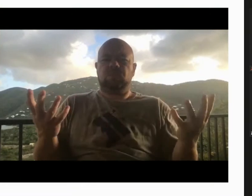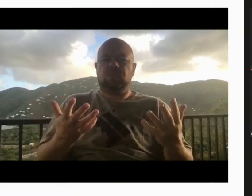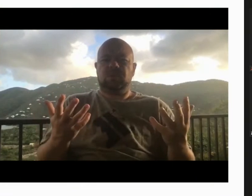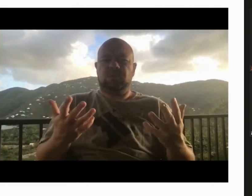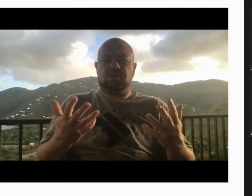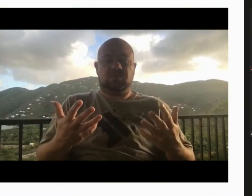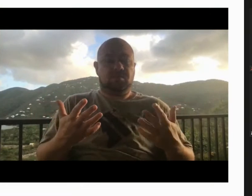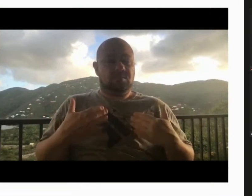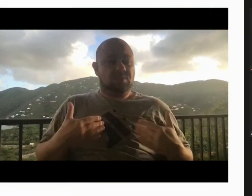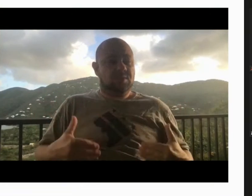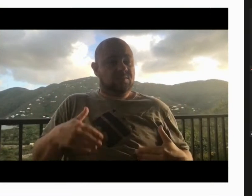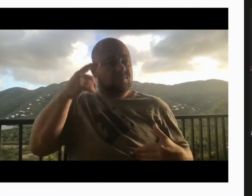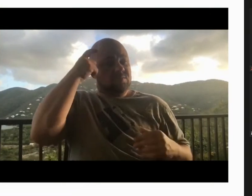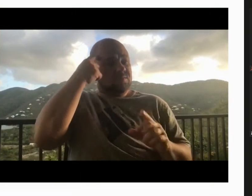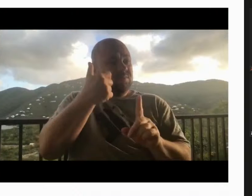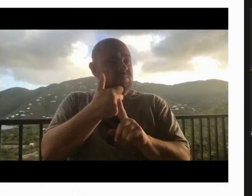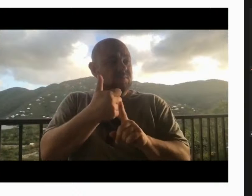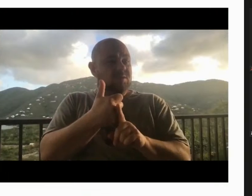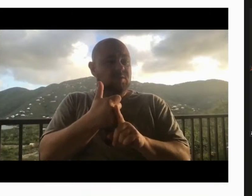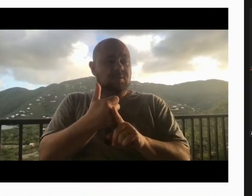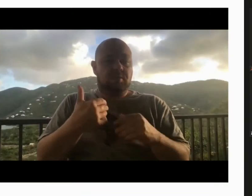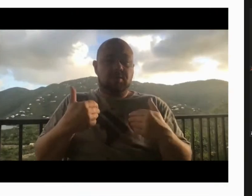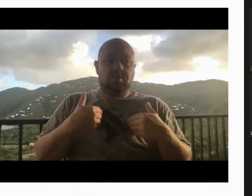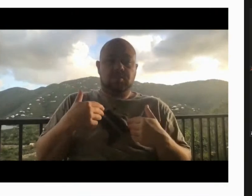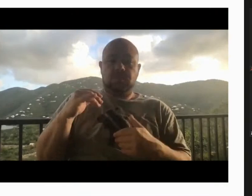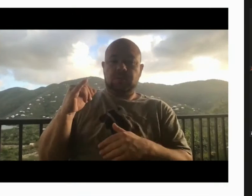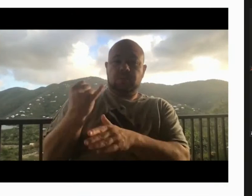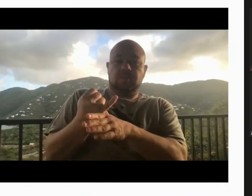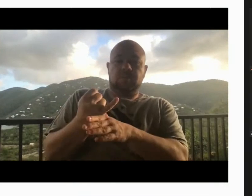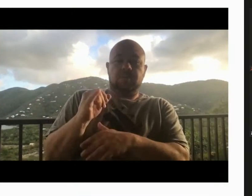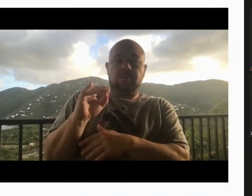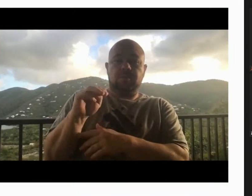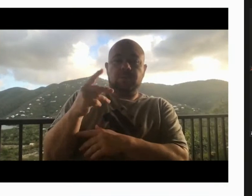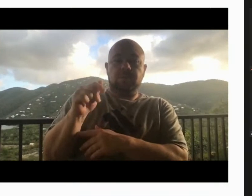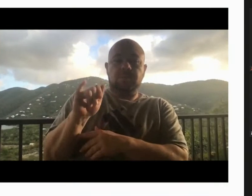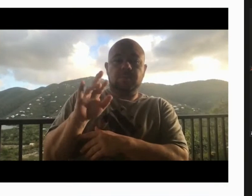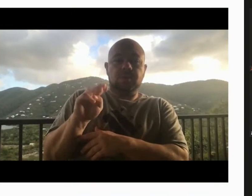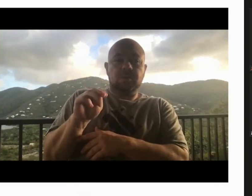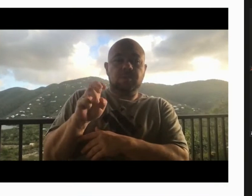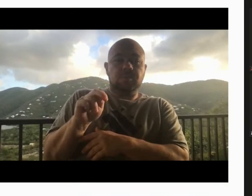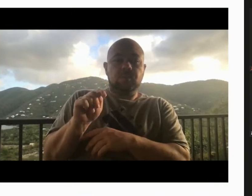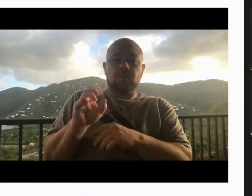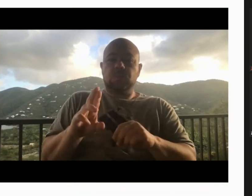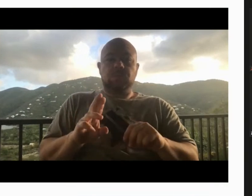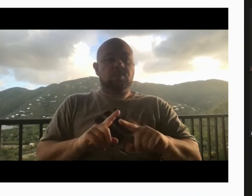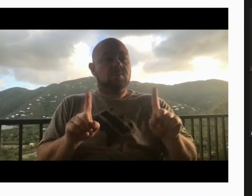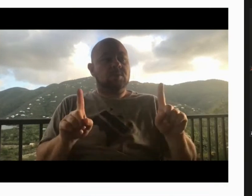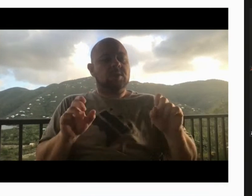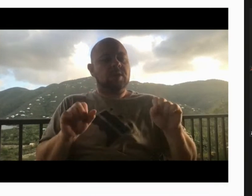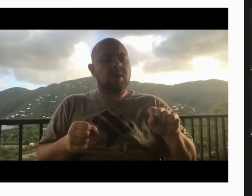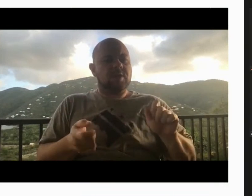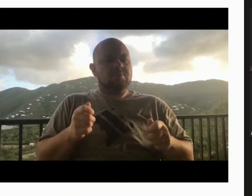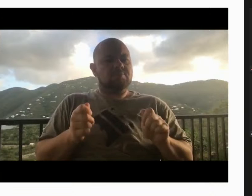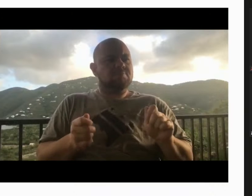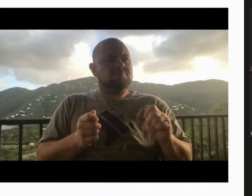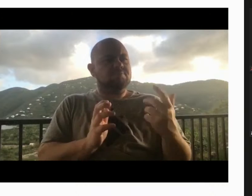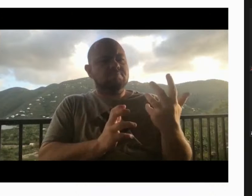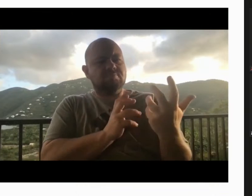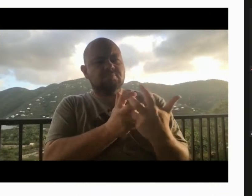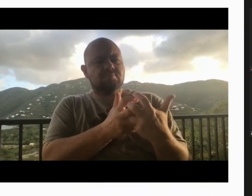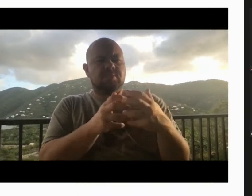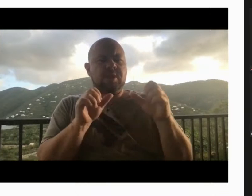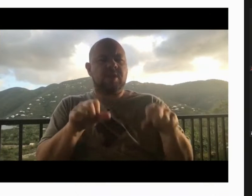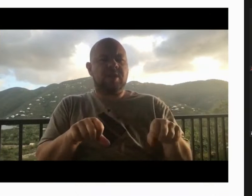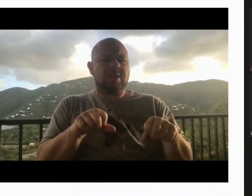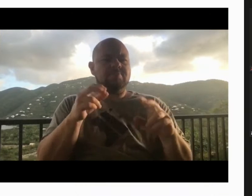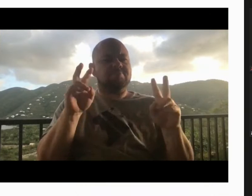that shows what the human brain is capable of, that it's not impaired or different, but it